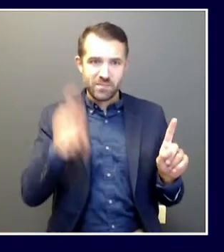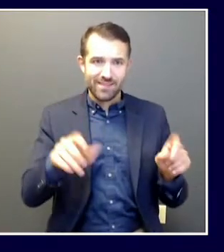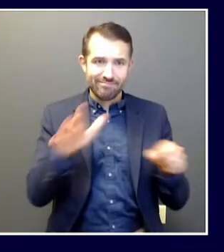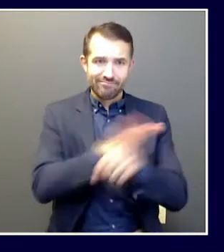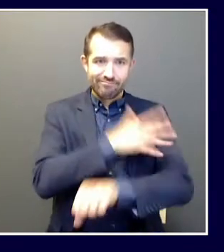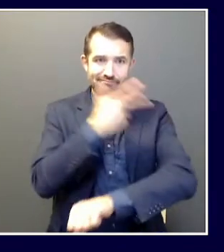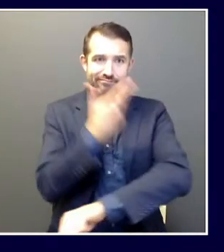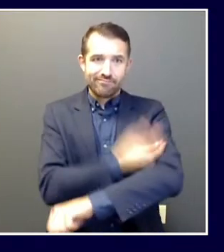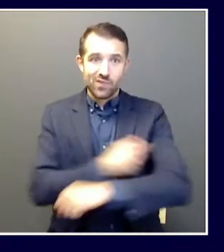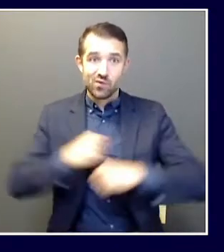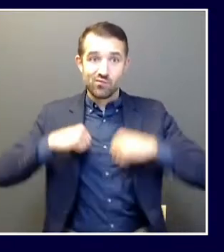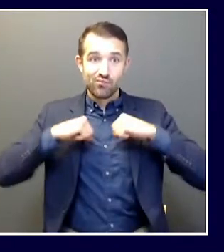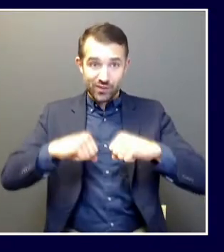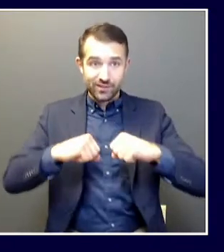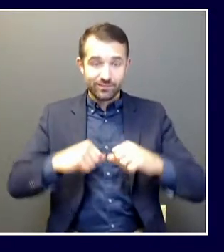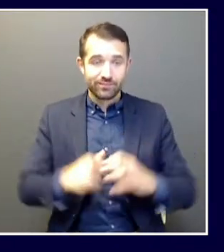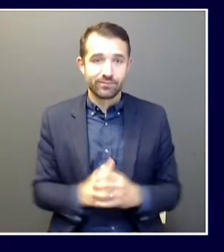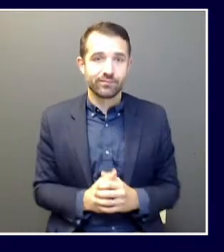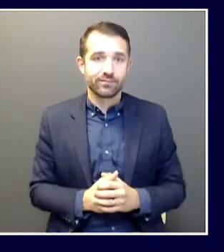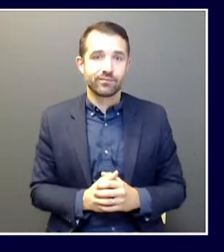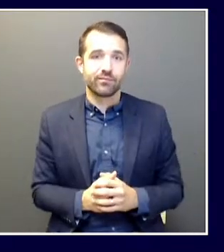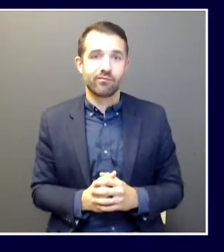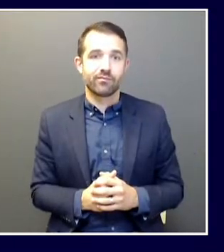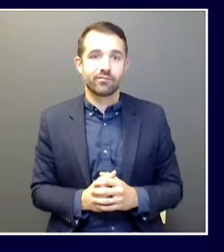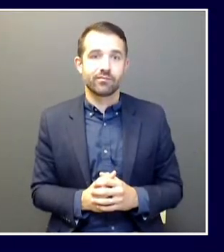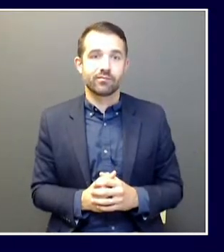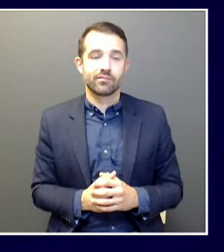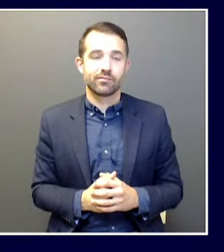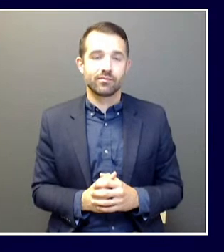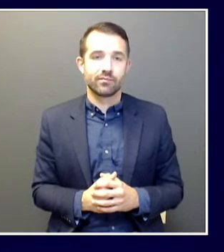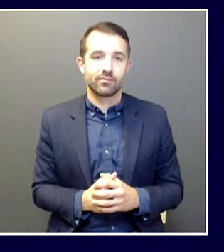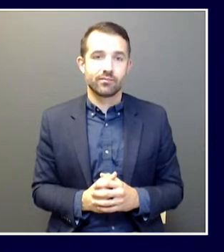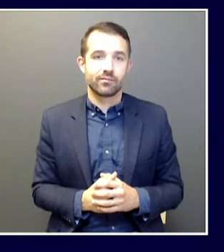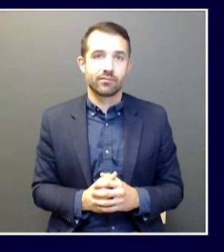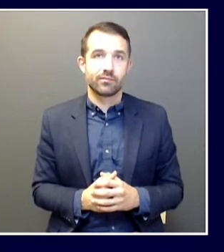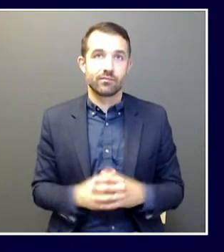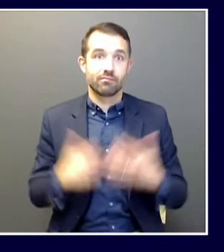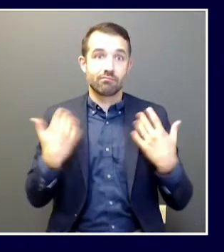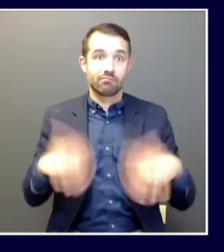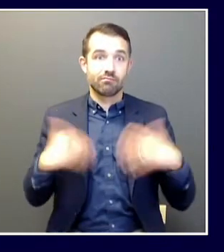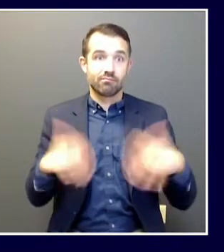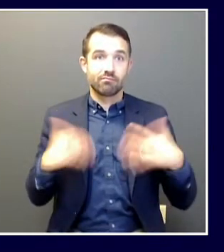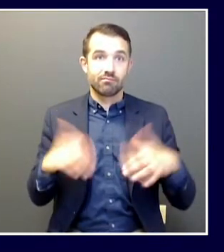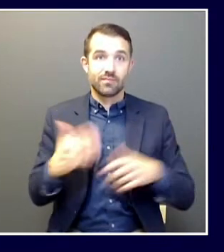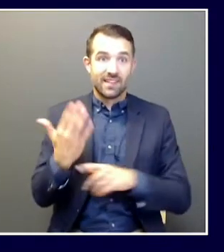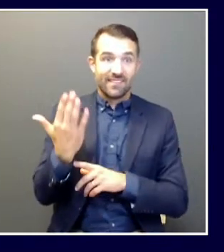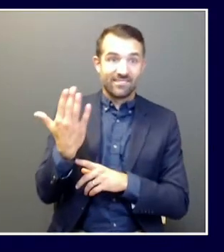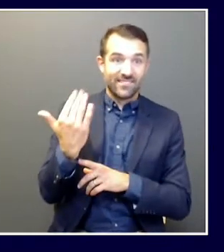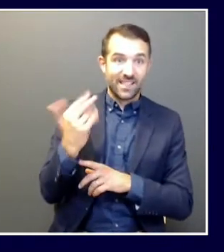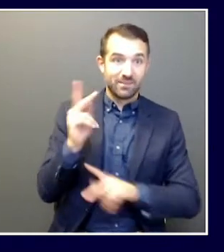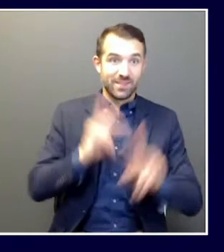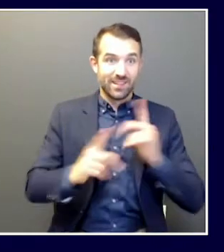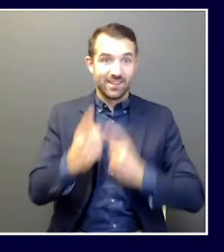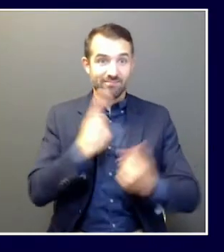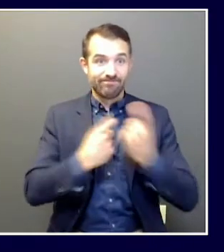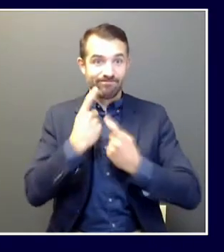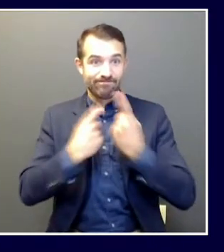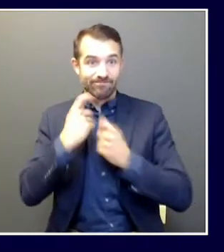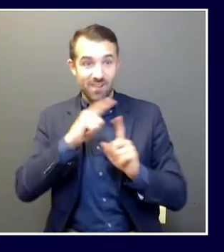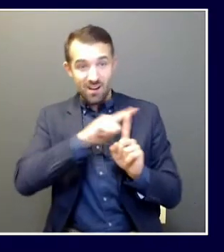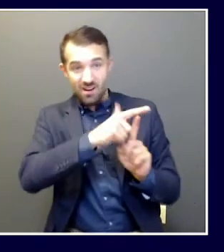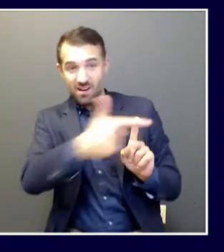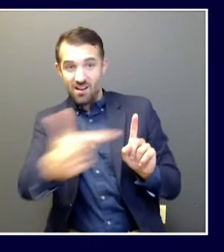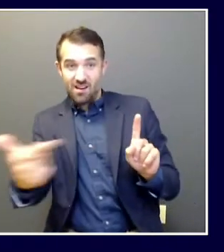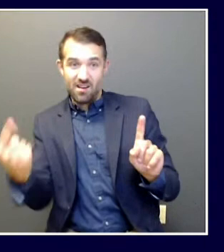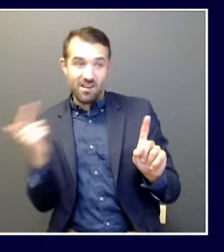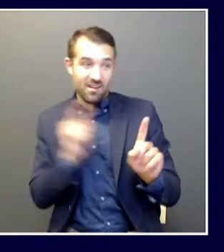Thank you. Thanks, Patty. Wow, that was 15 questions. Okay. Commissioner, we are wrapped up, so I will turn it back